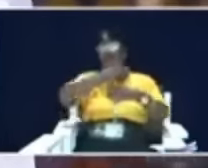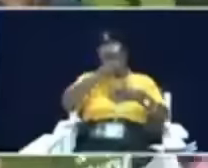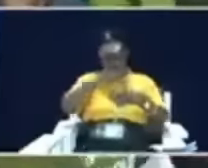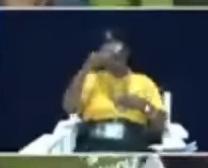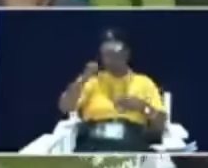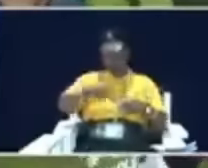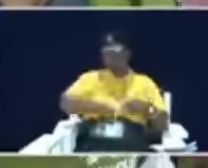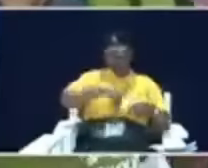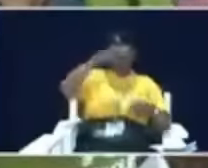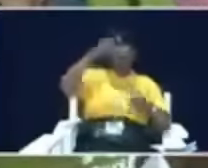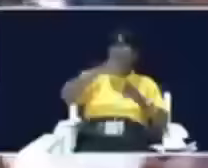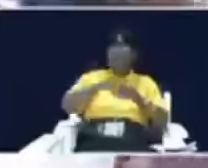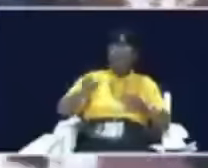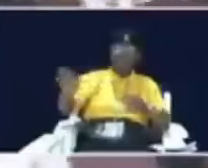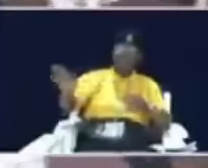tonight.